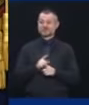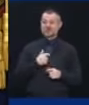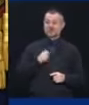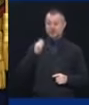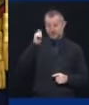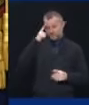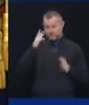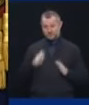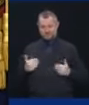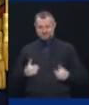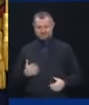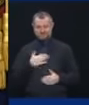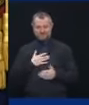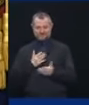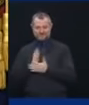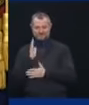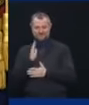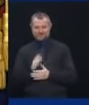to compromise